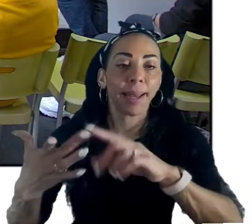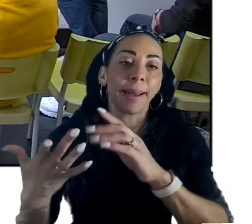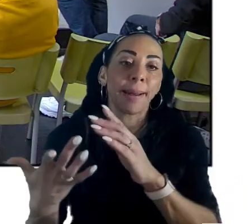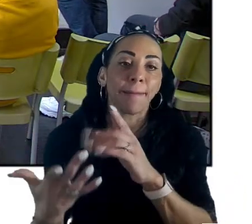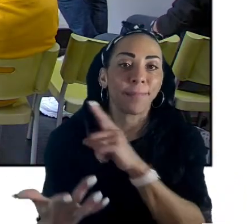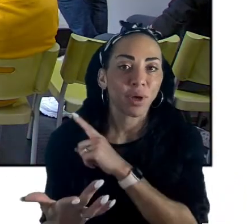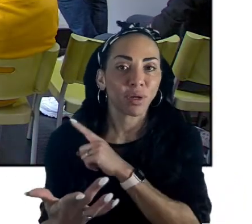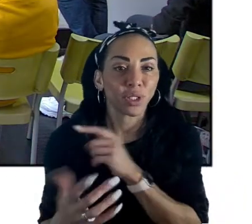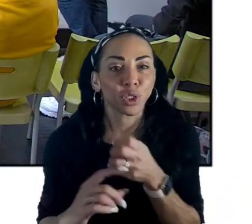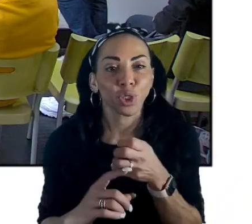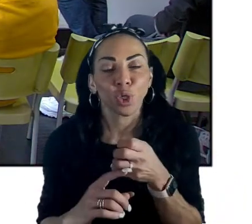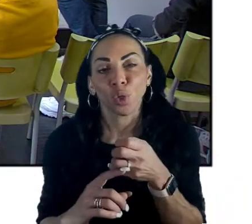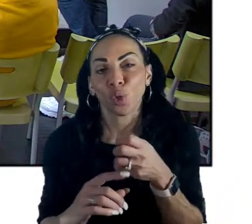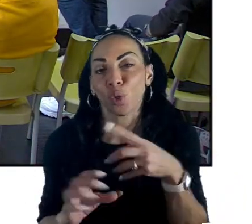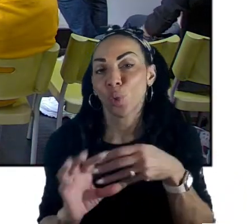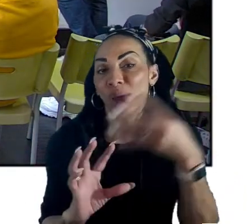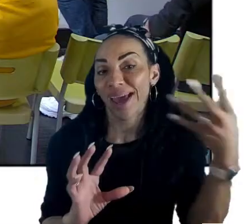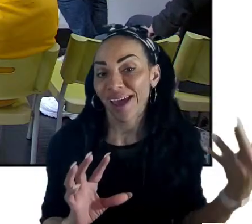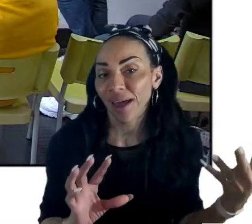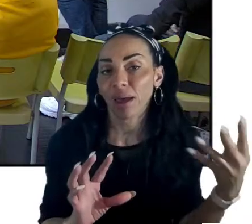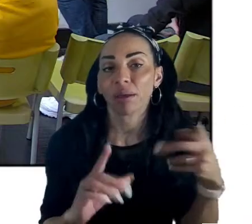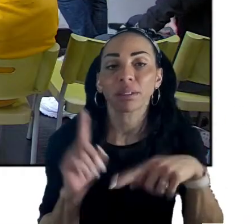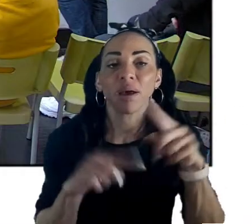diverse conversations, like